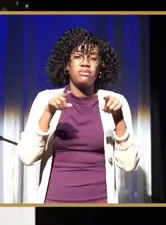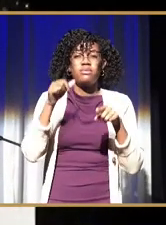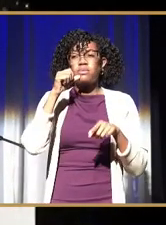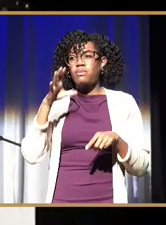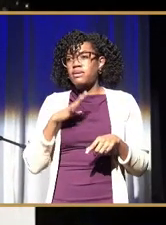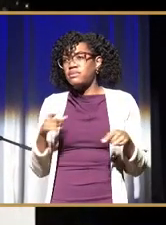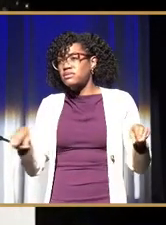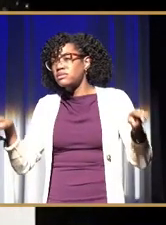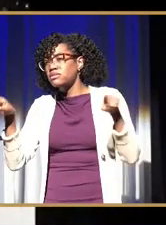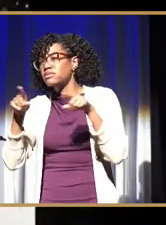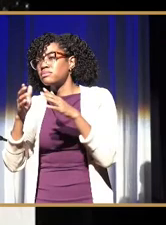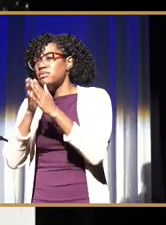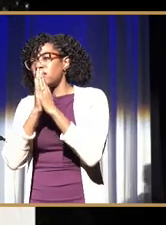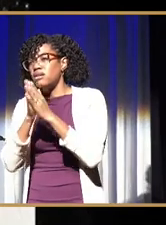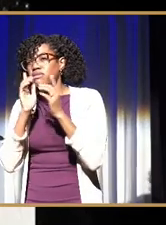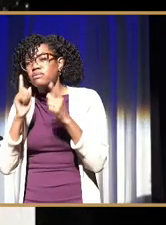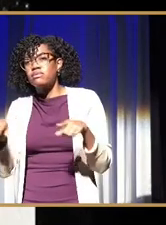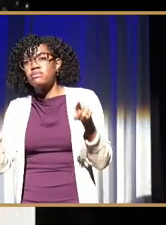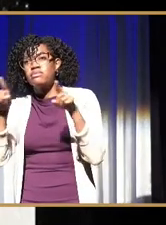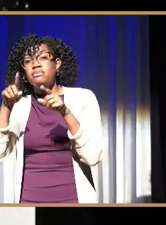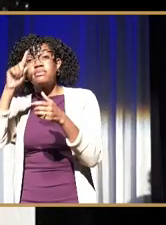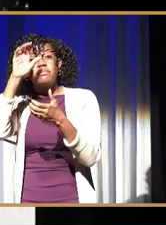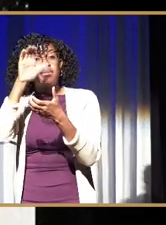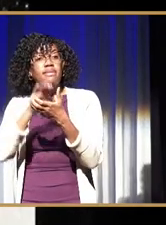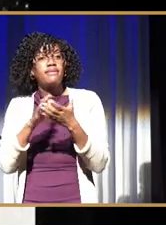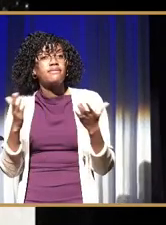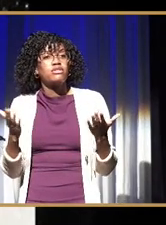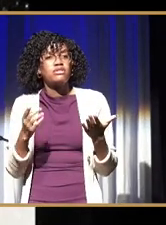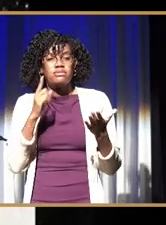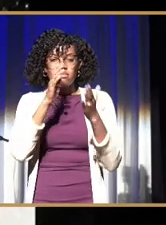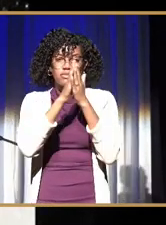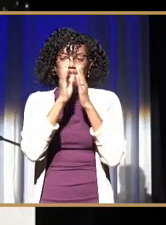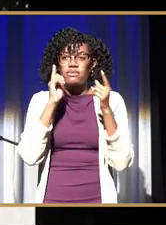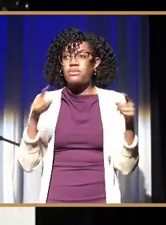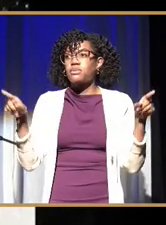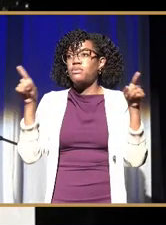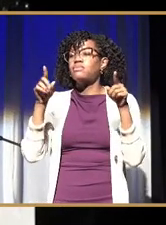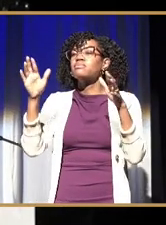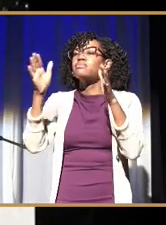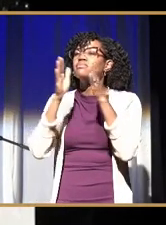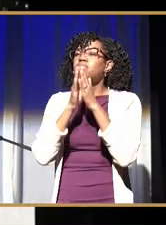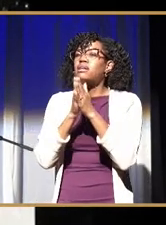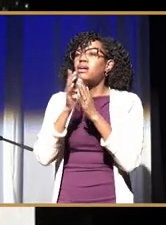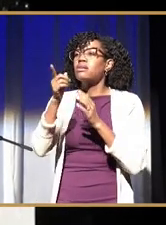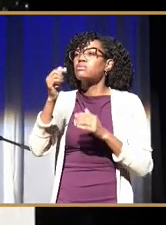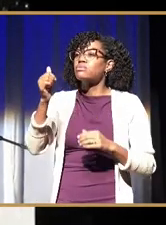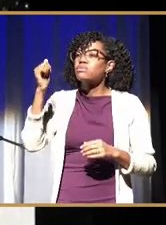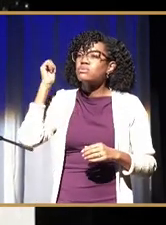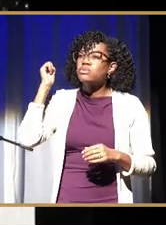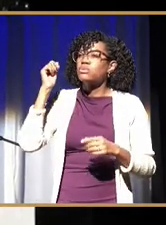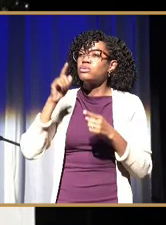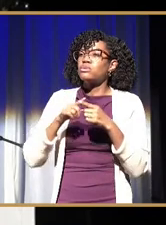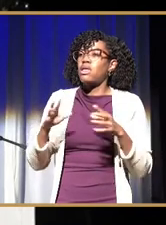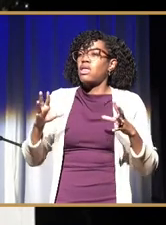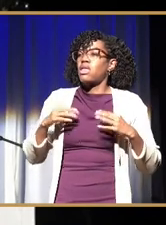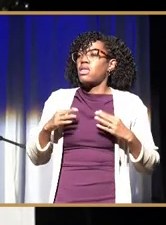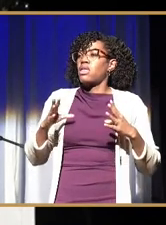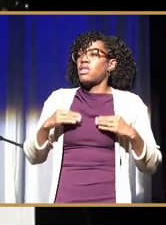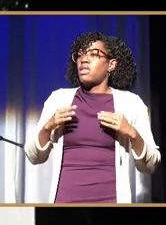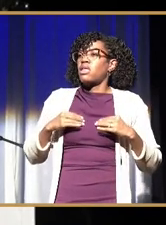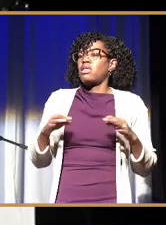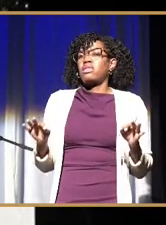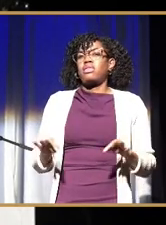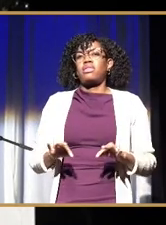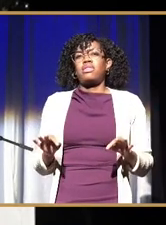room. And I pray for the believers in this room. I pray that you would refuse to play small.